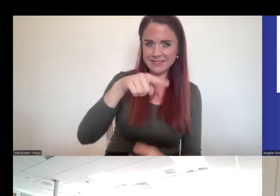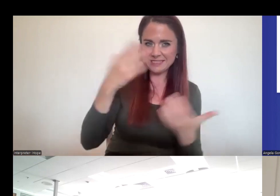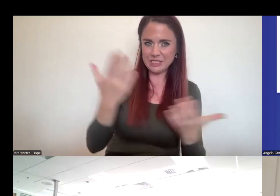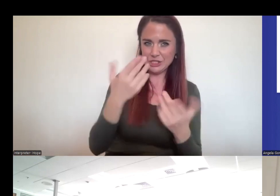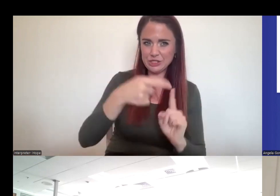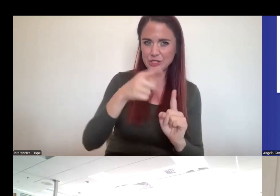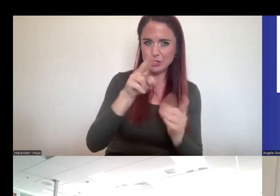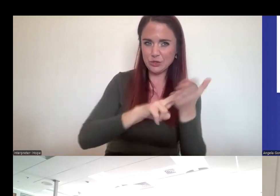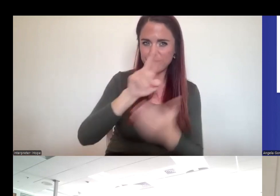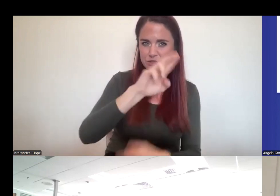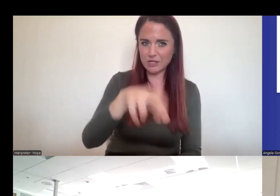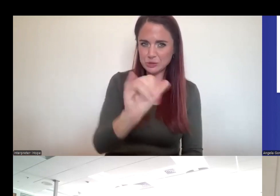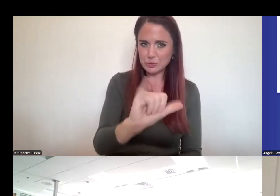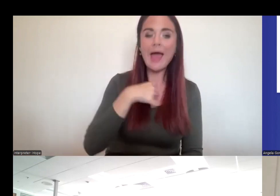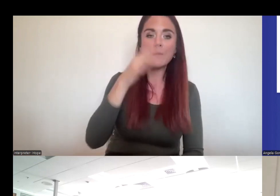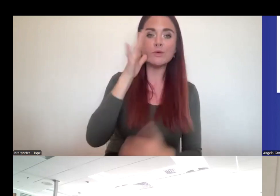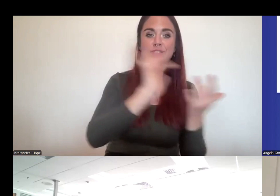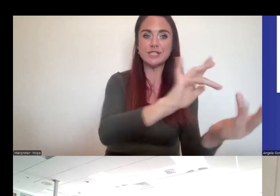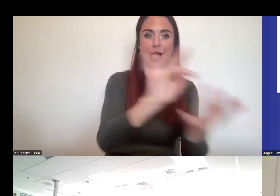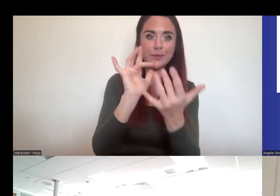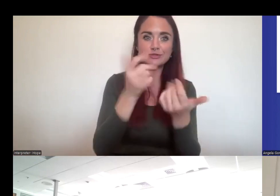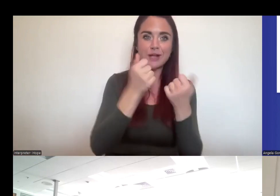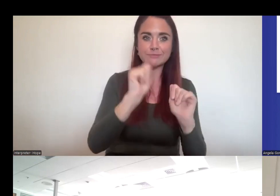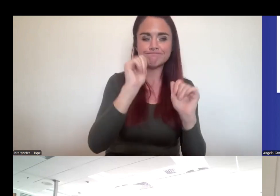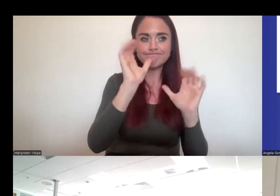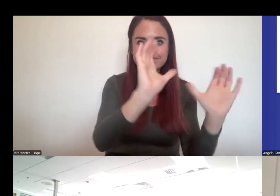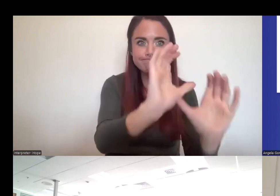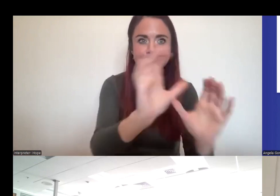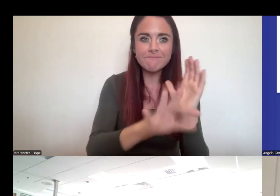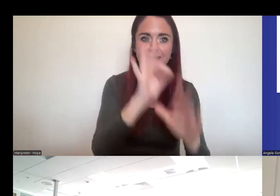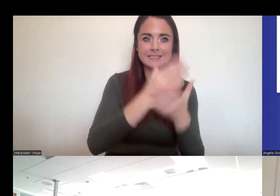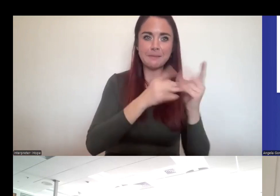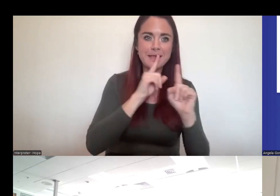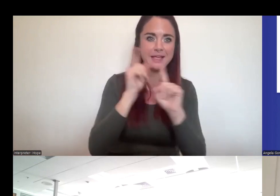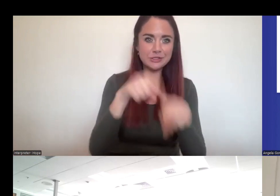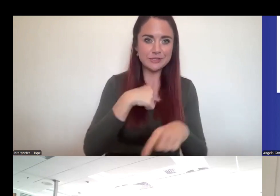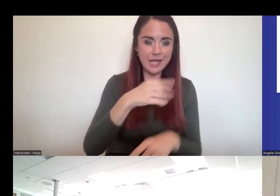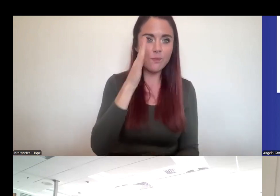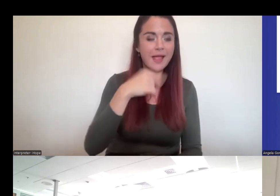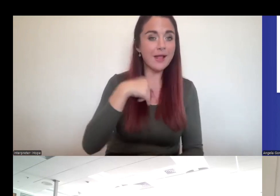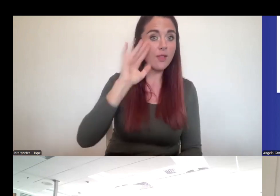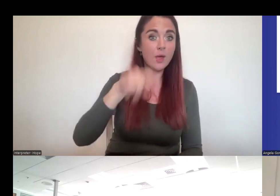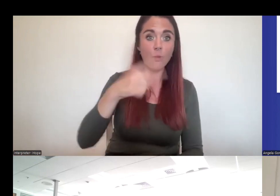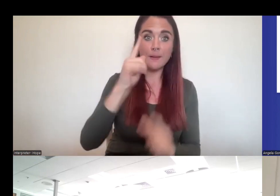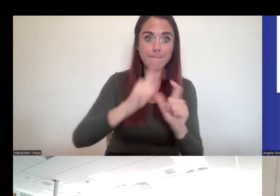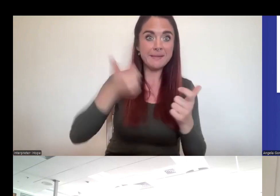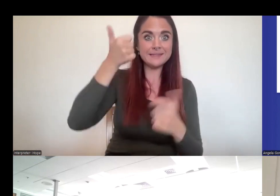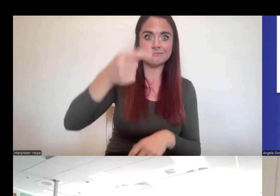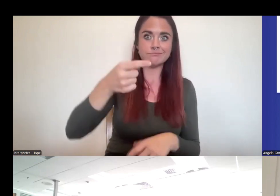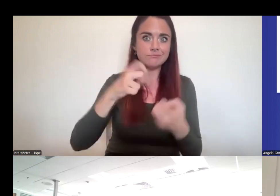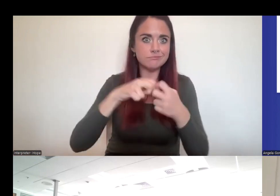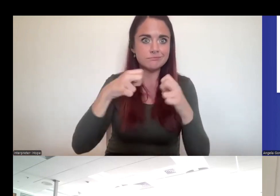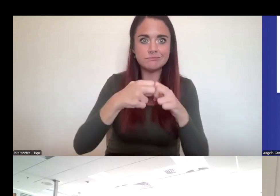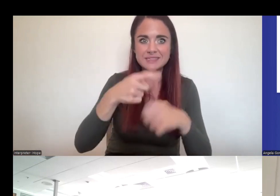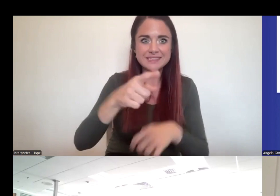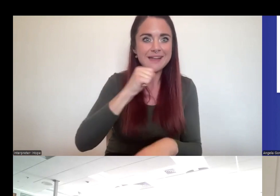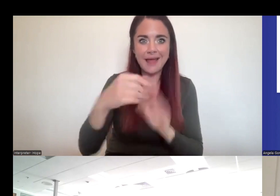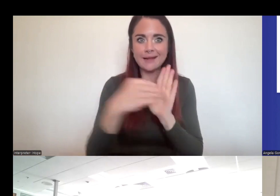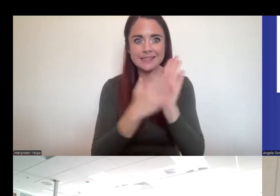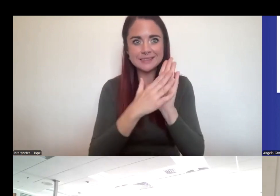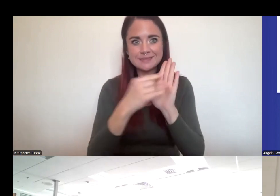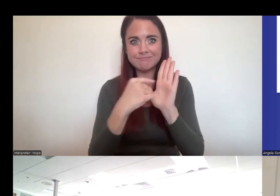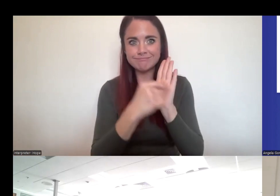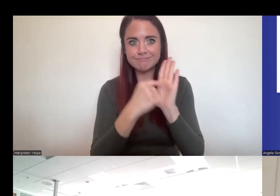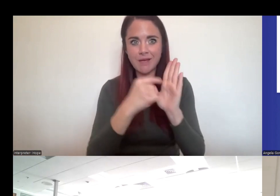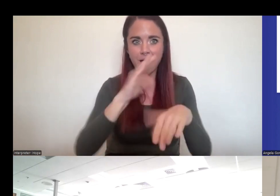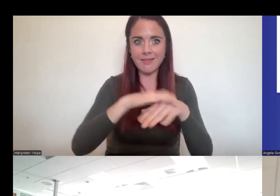at U of R. So I will reach out and see if I can find some answers. I know that one of the biggest difficulties is that's not listed on the census